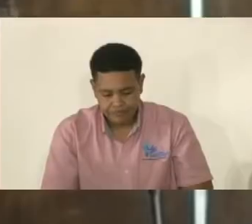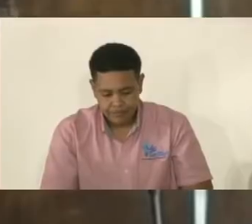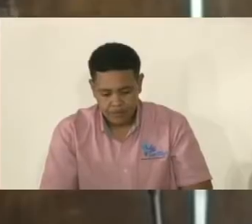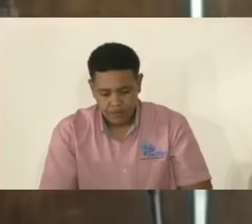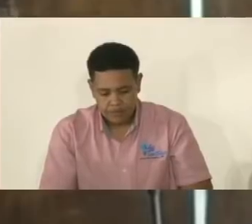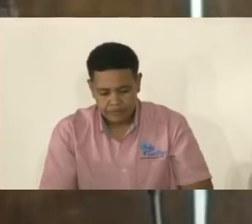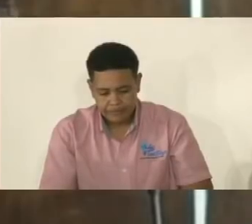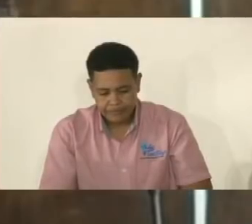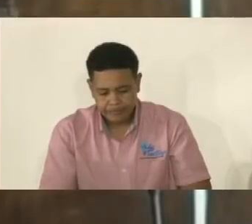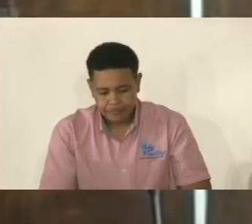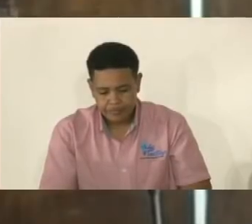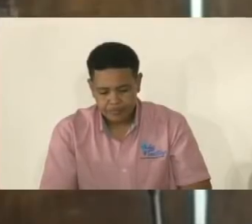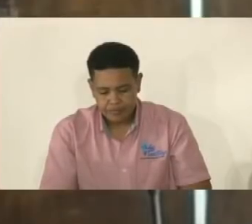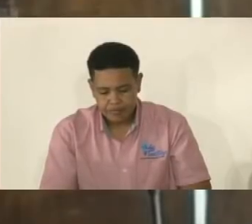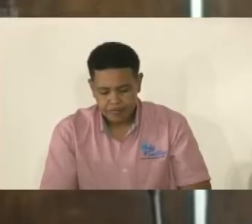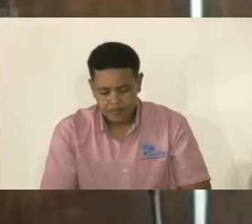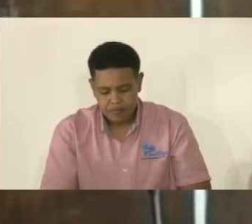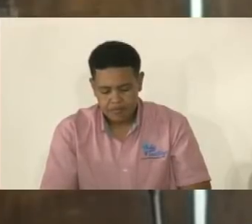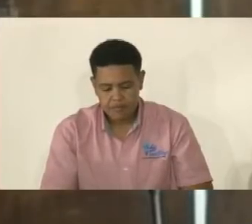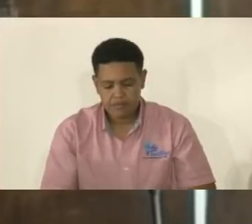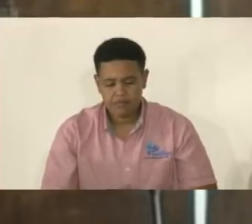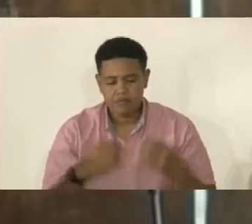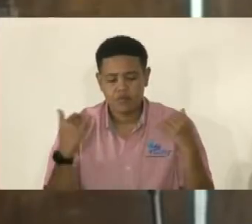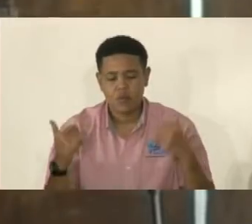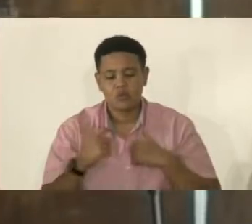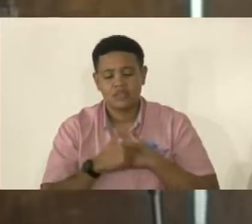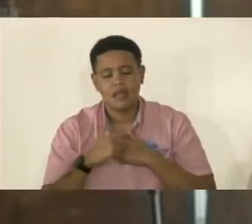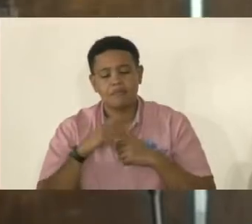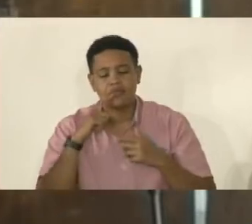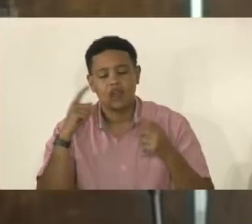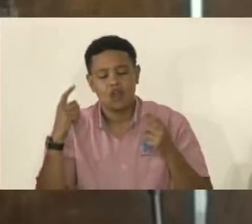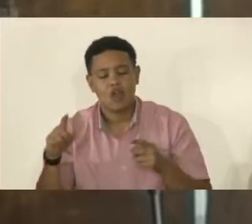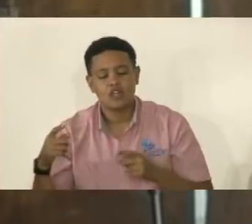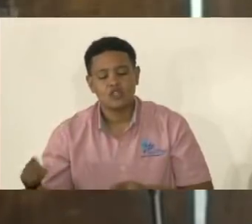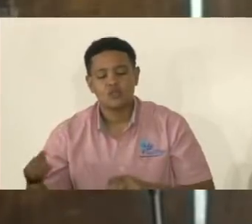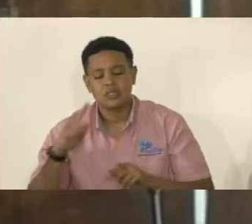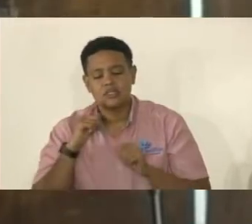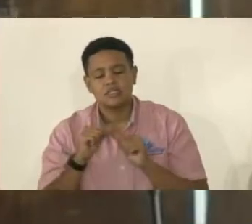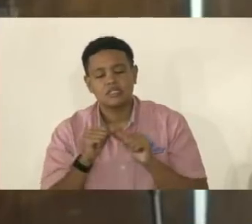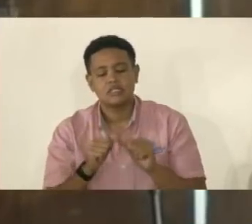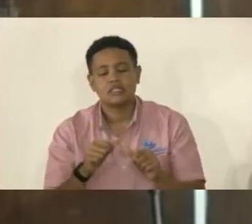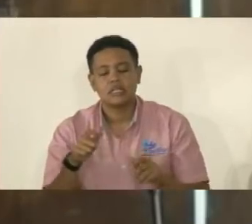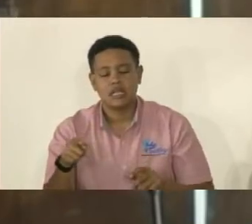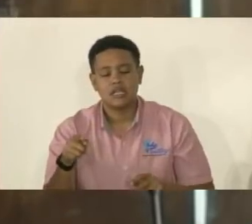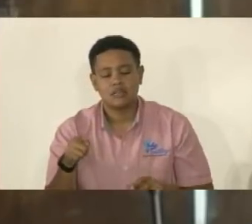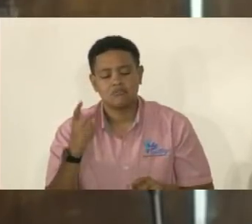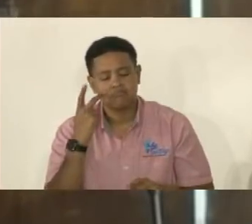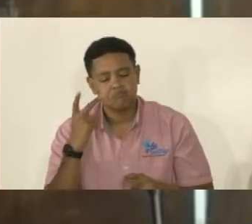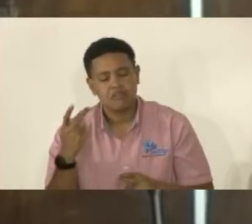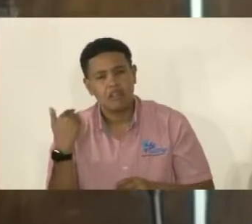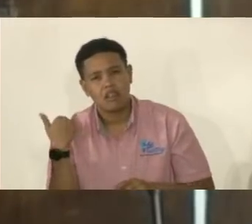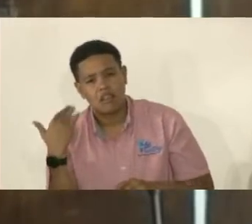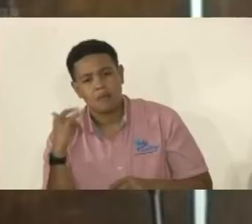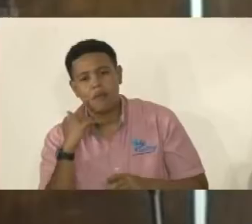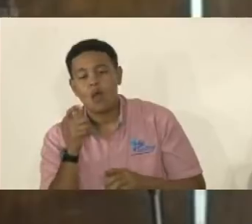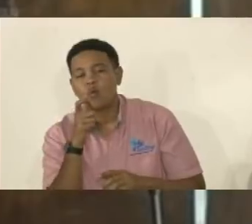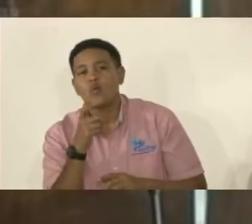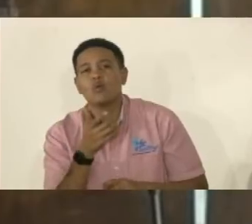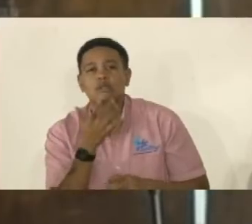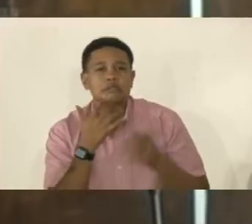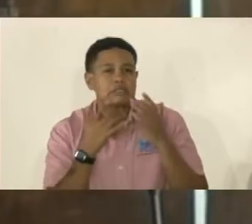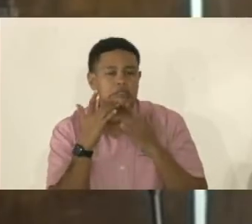pre-COVID levels. In the meantime, the consequences of the fallout continue to be borne principally by the most